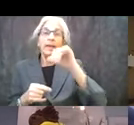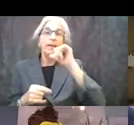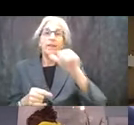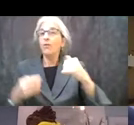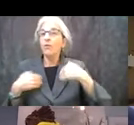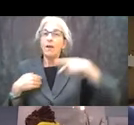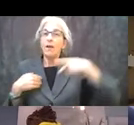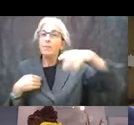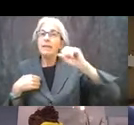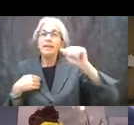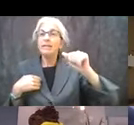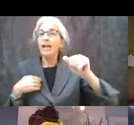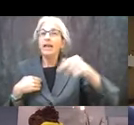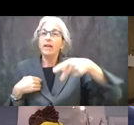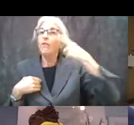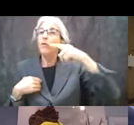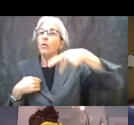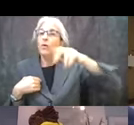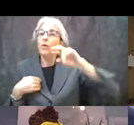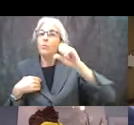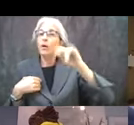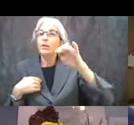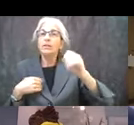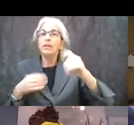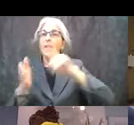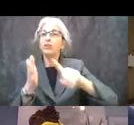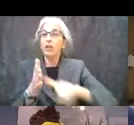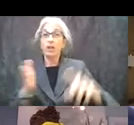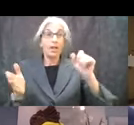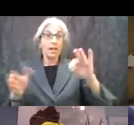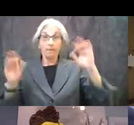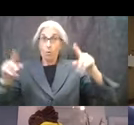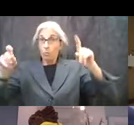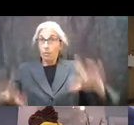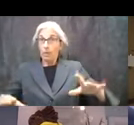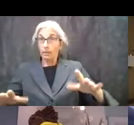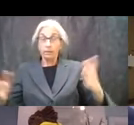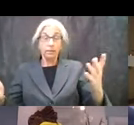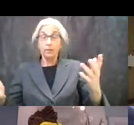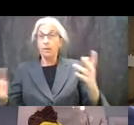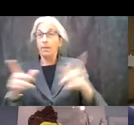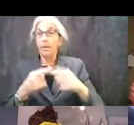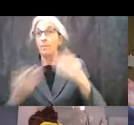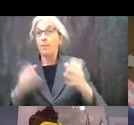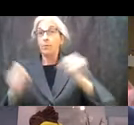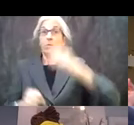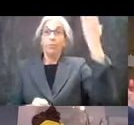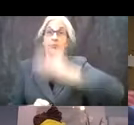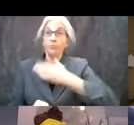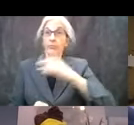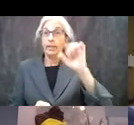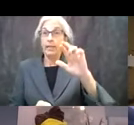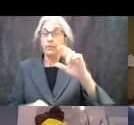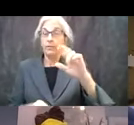checked. If those tests aren't done, then that cancer may not get diagnosed. But if it's a significant cancer, it will eventually come to light